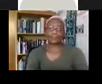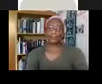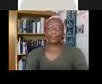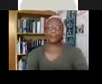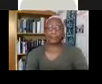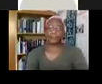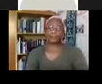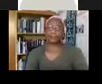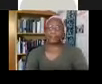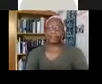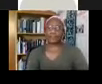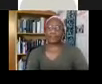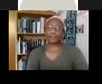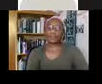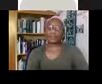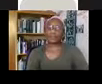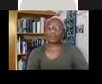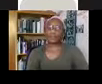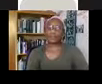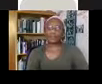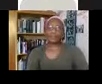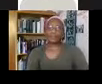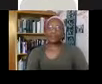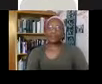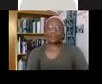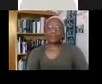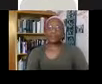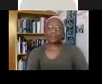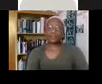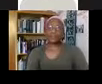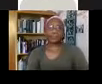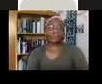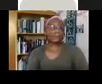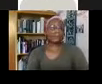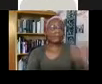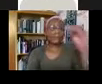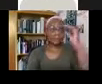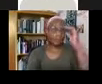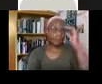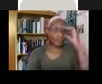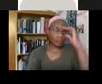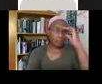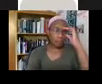so many others who created the conditions that have shaped my life and work.